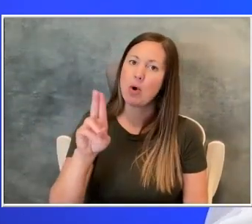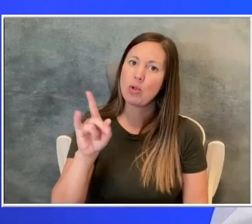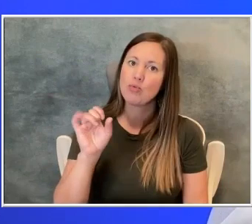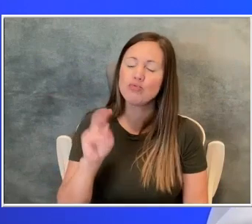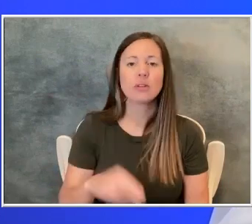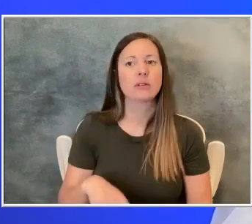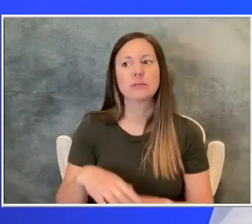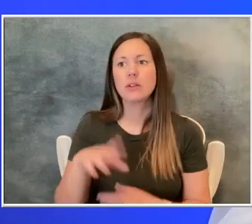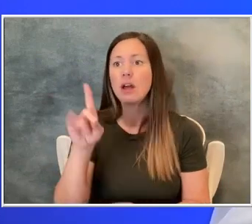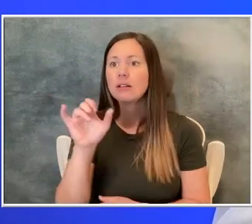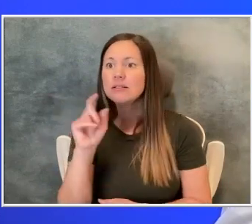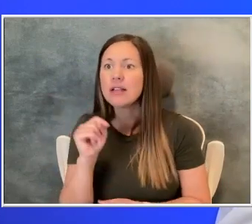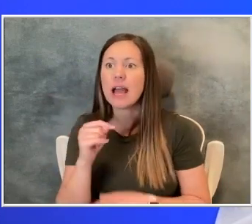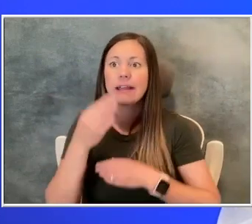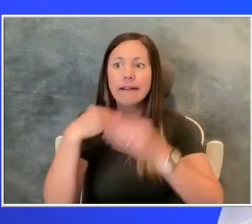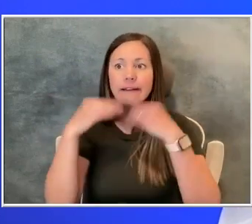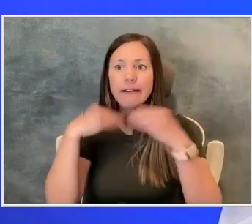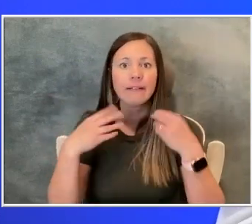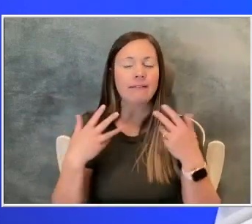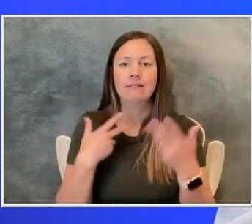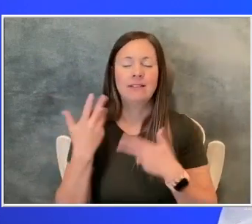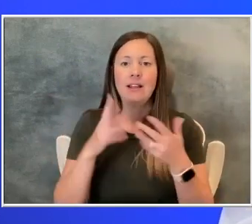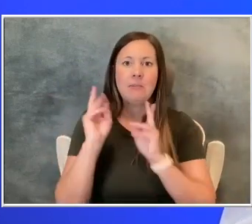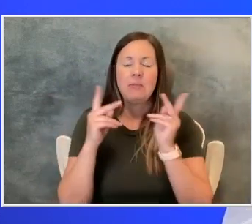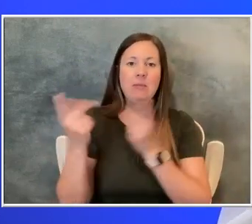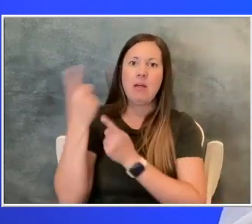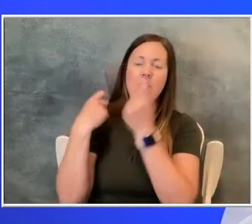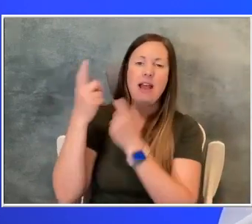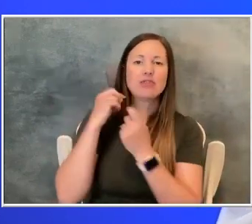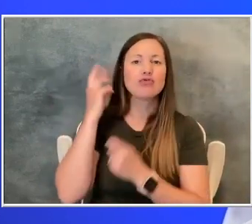me that all the time. There's lots of